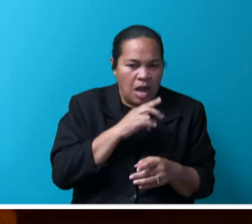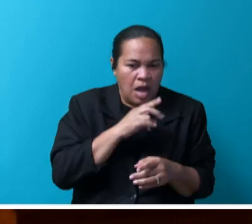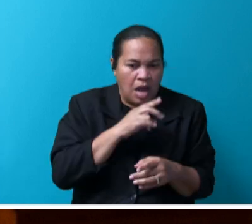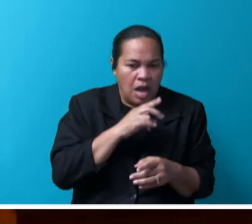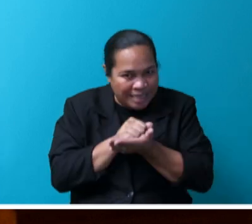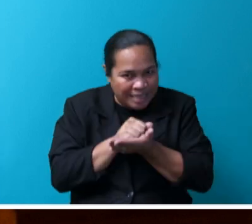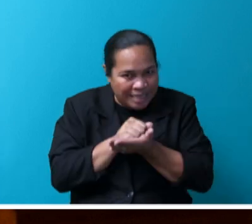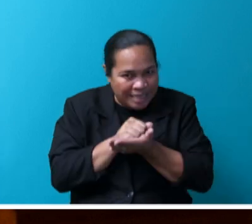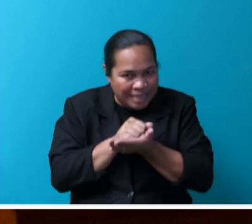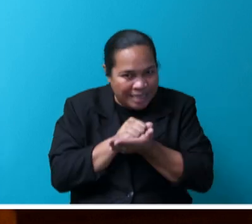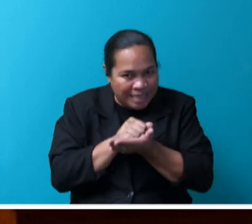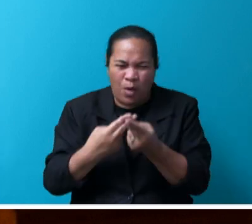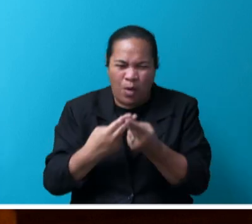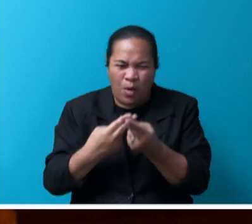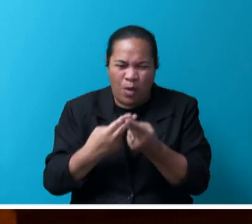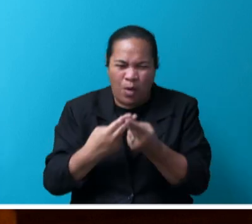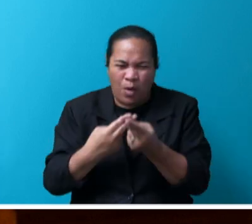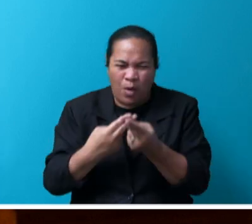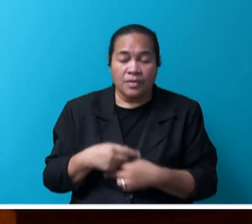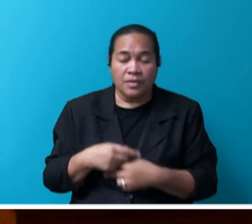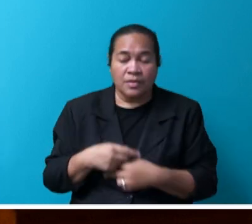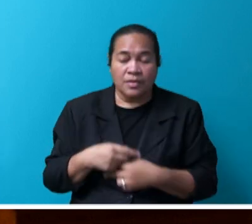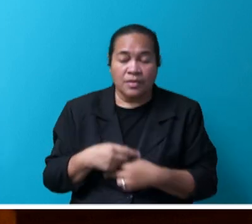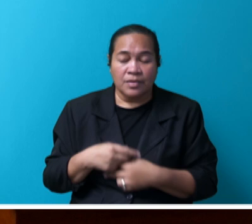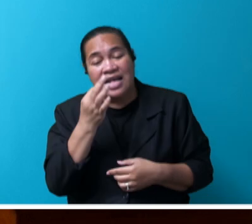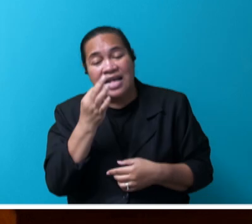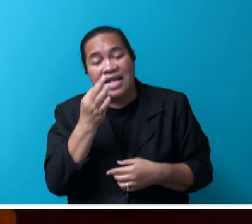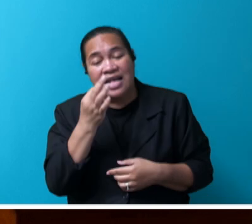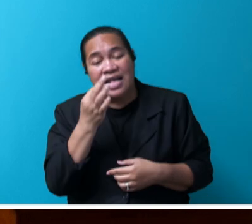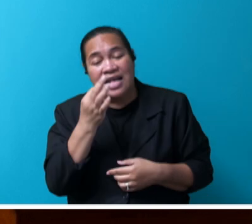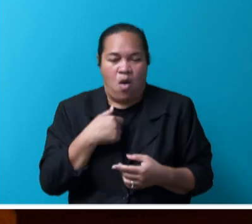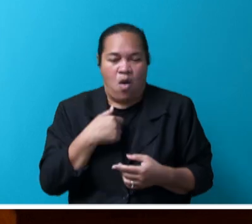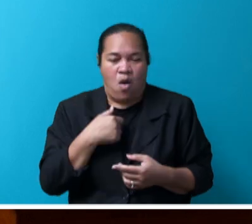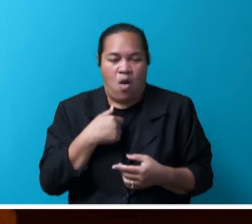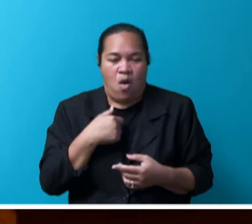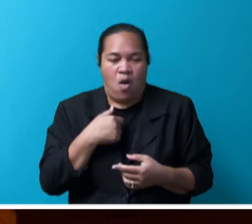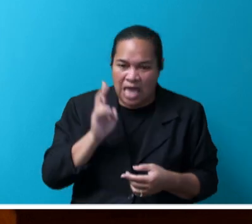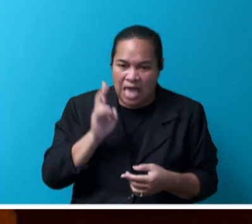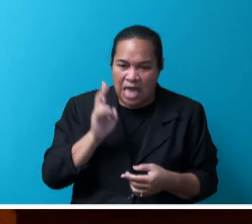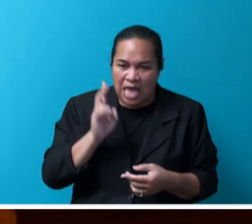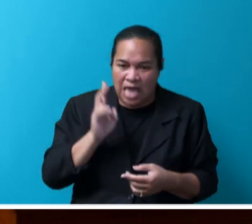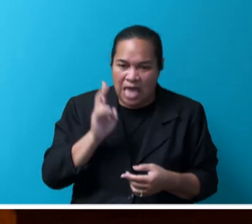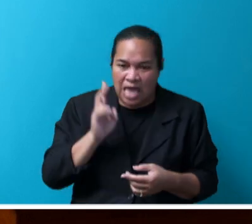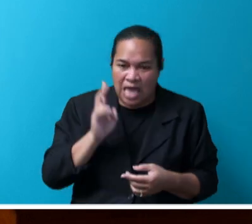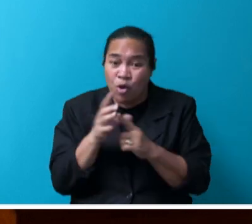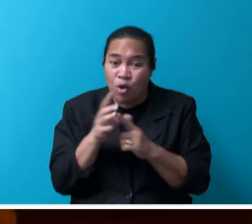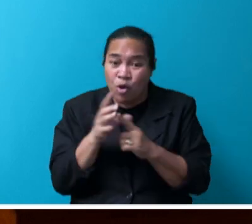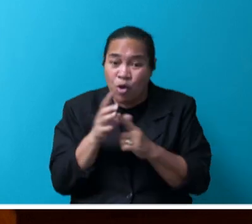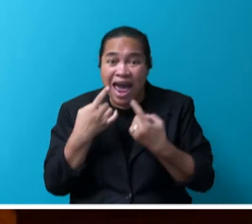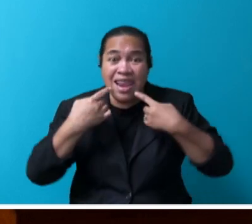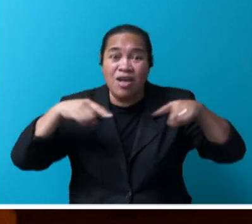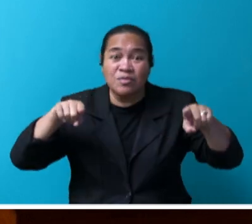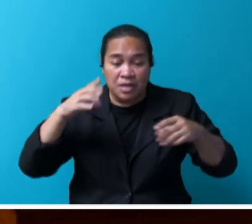all Fijians, as a government, we do accept the fact that we cannot make everyone